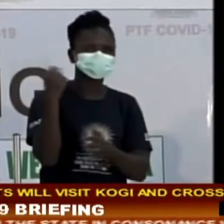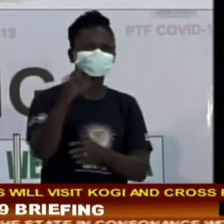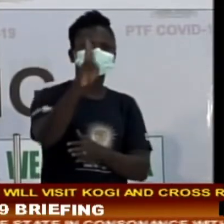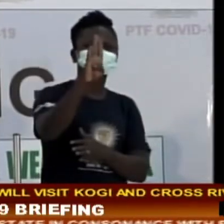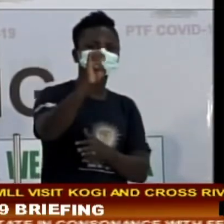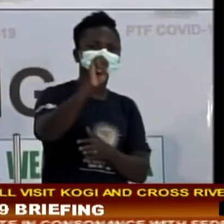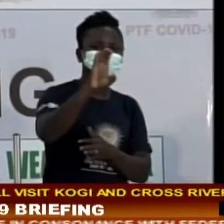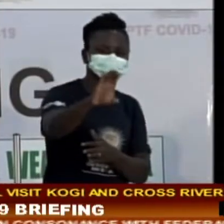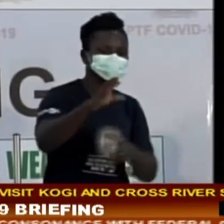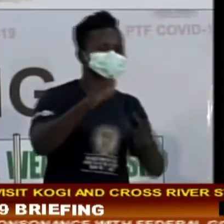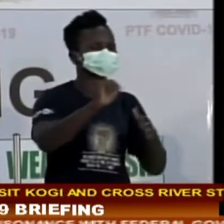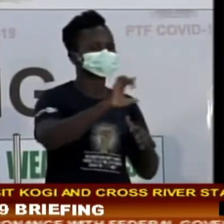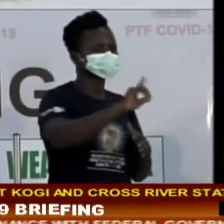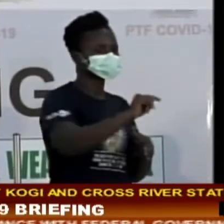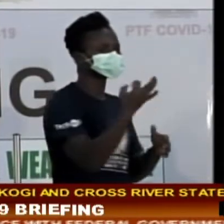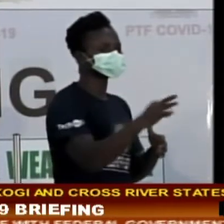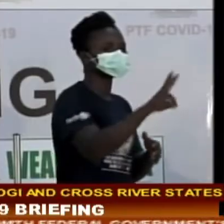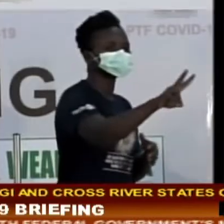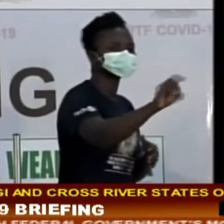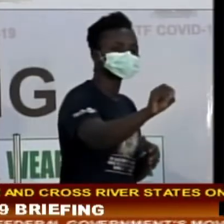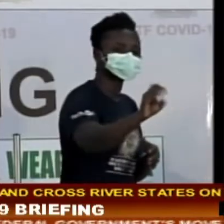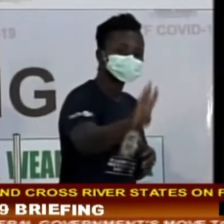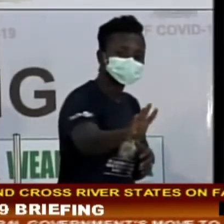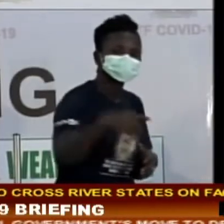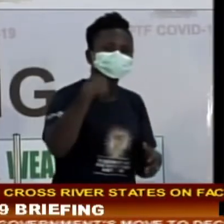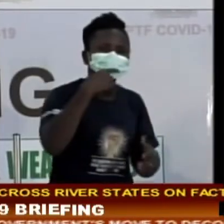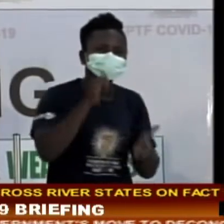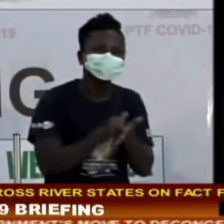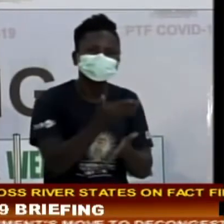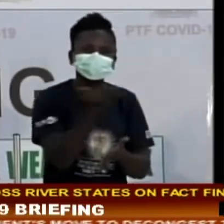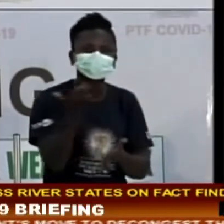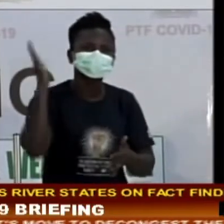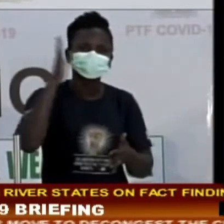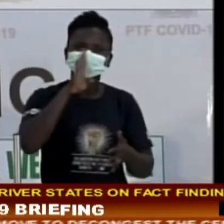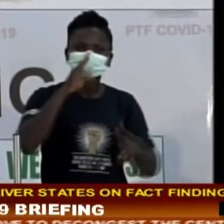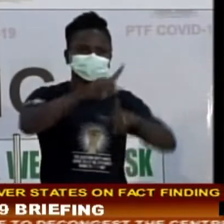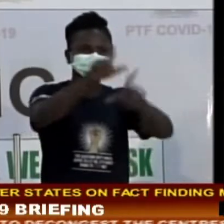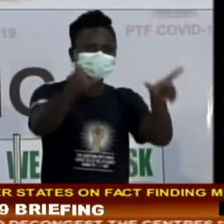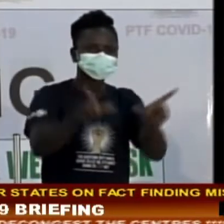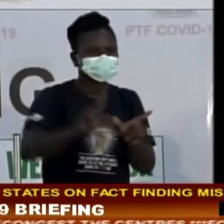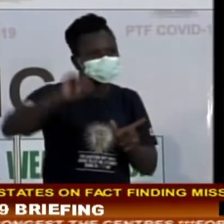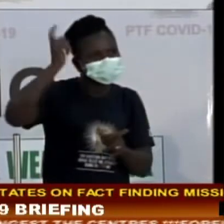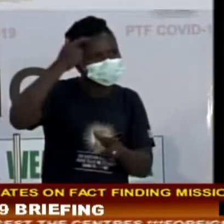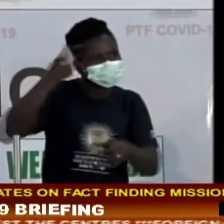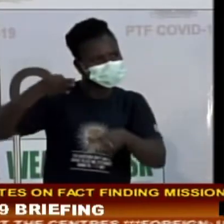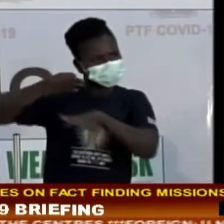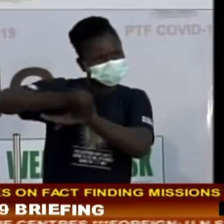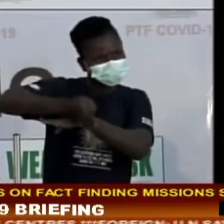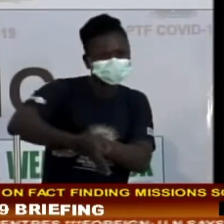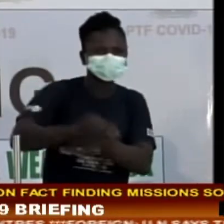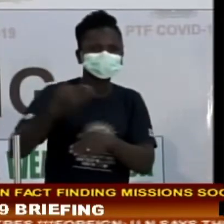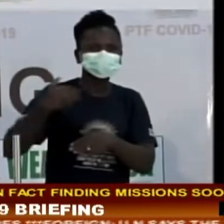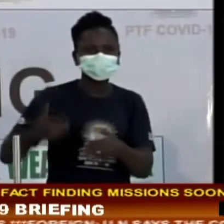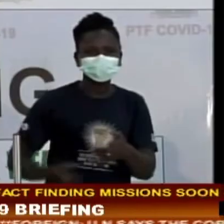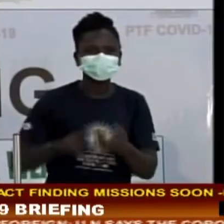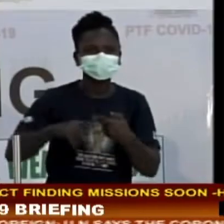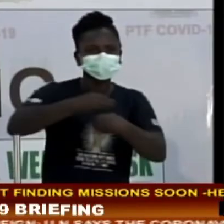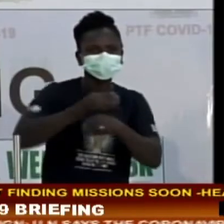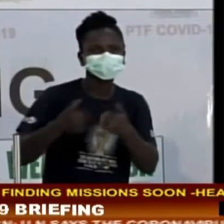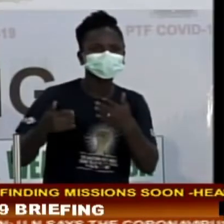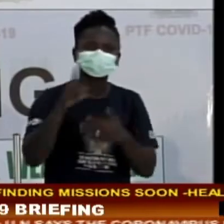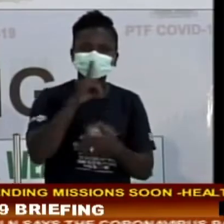of 2004 demands that there will be a local government um enforcement body to make sure that